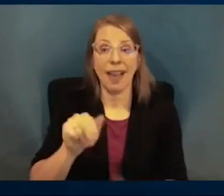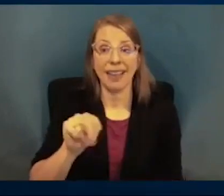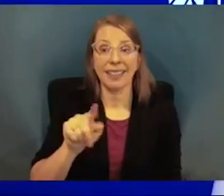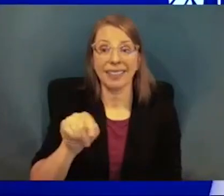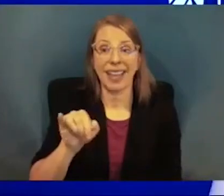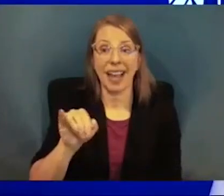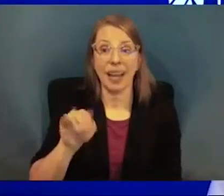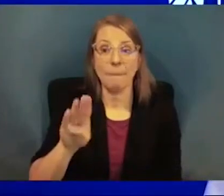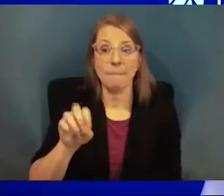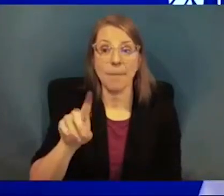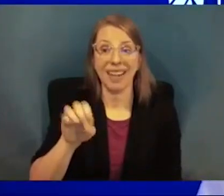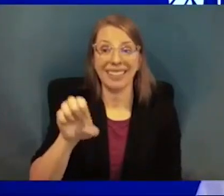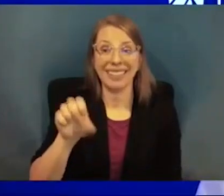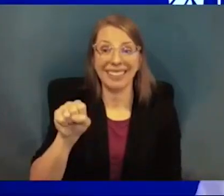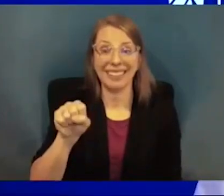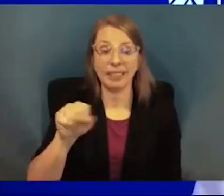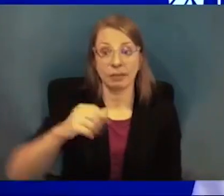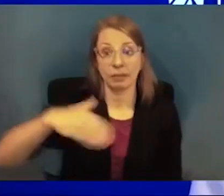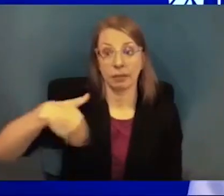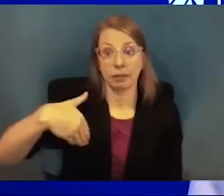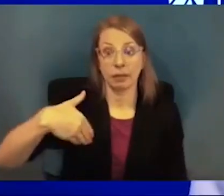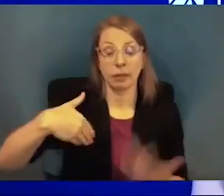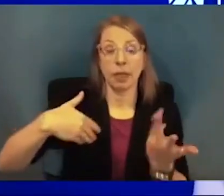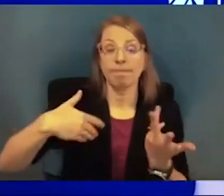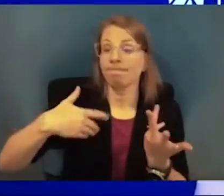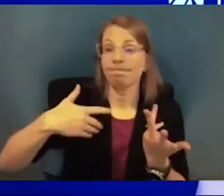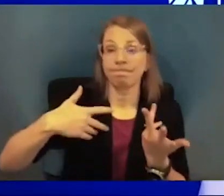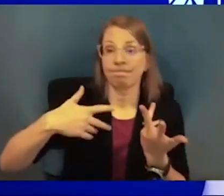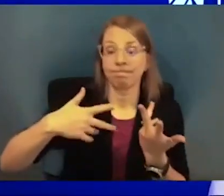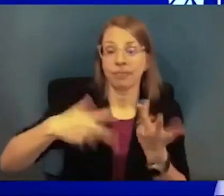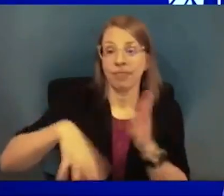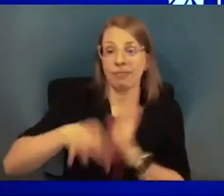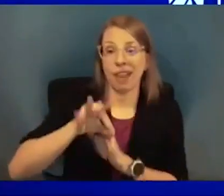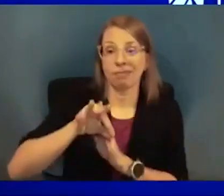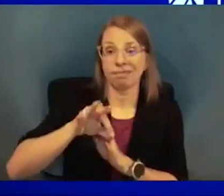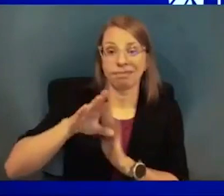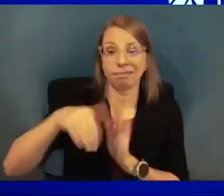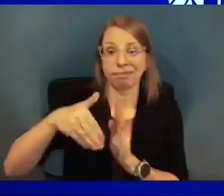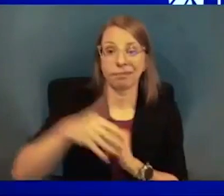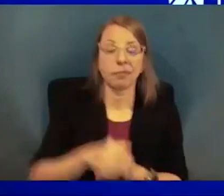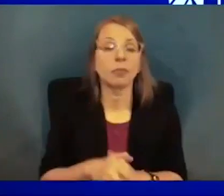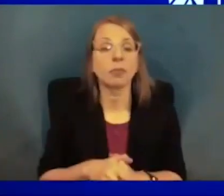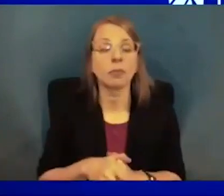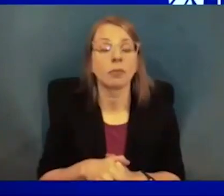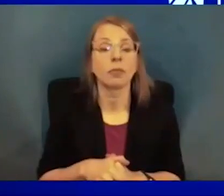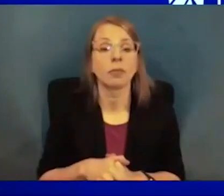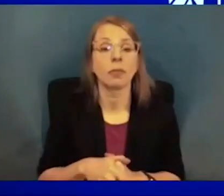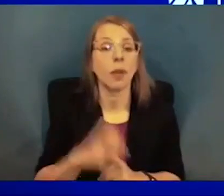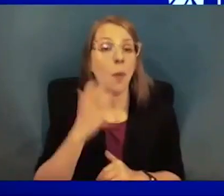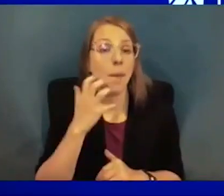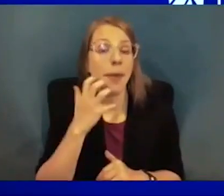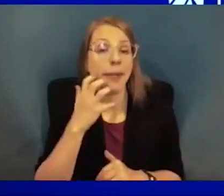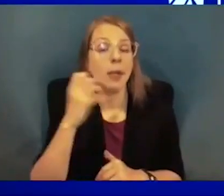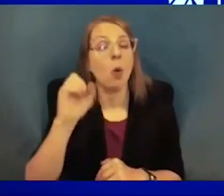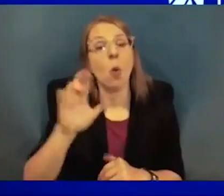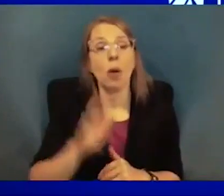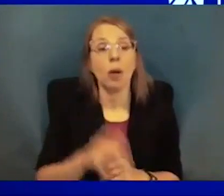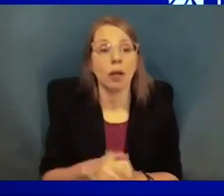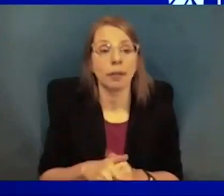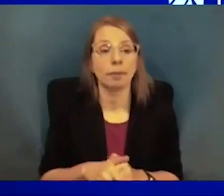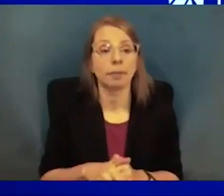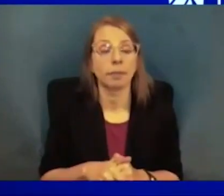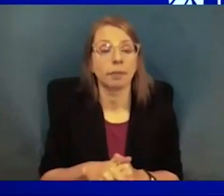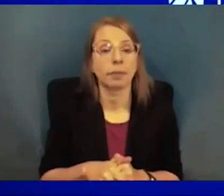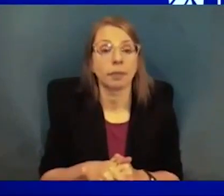You know, we haven't seen that particularly, but for things like obesity or the